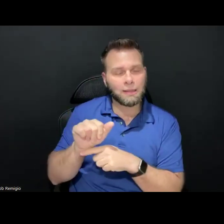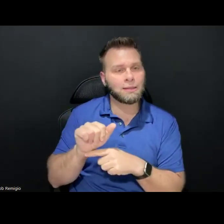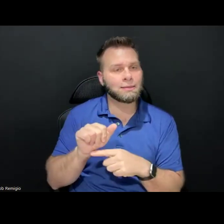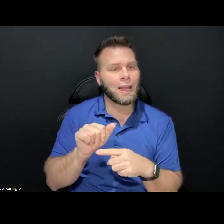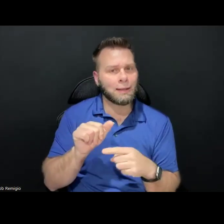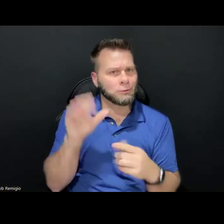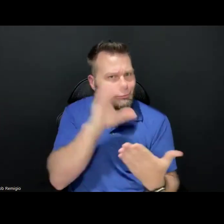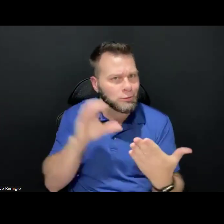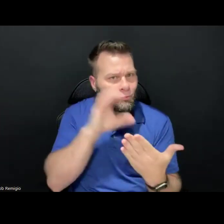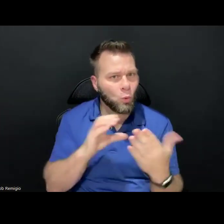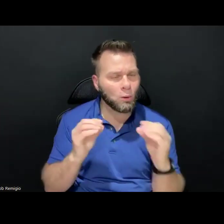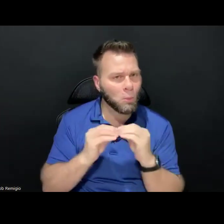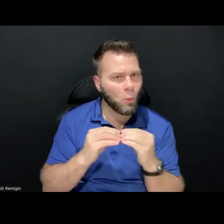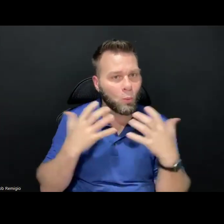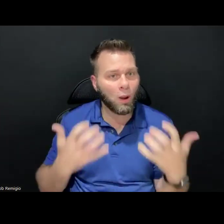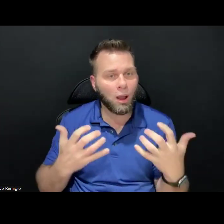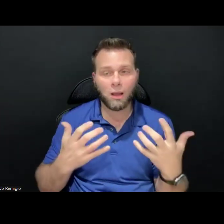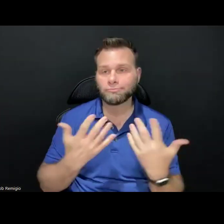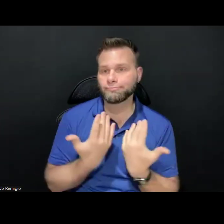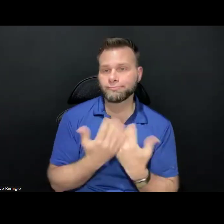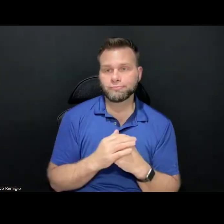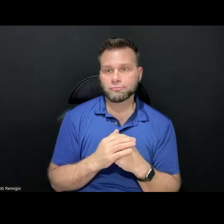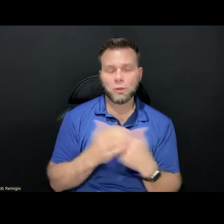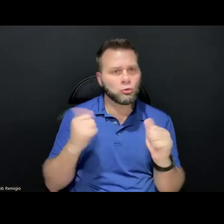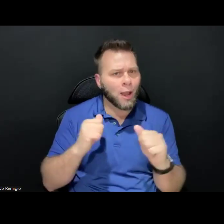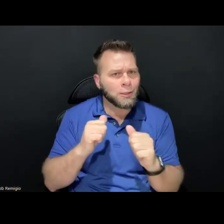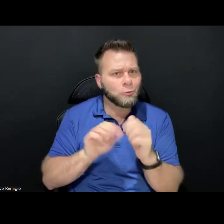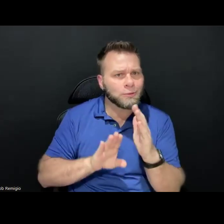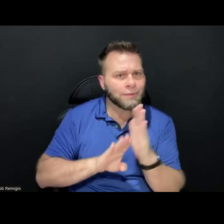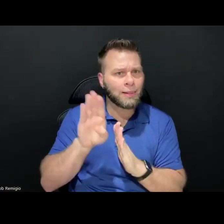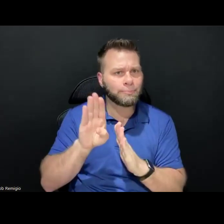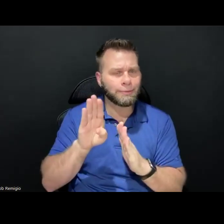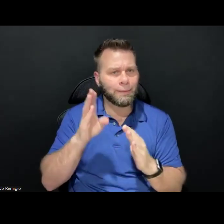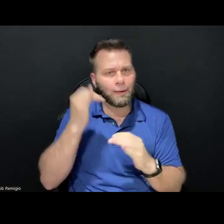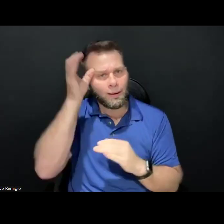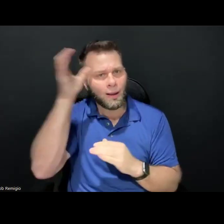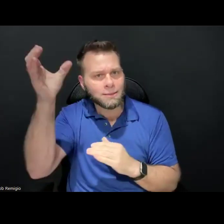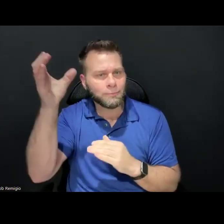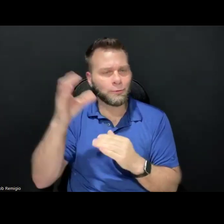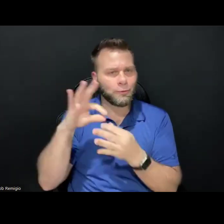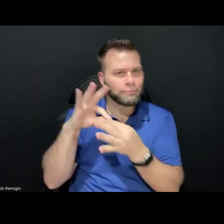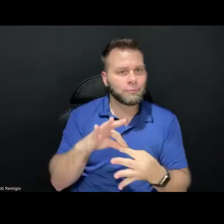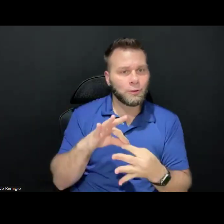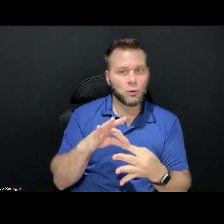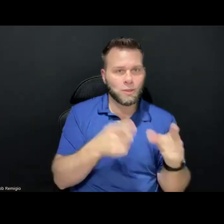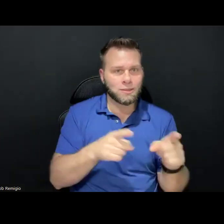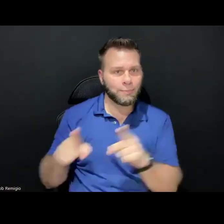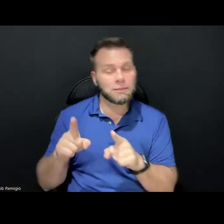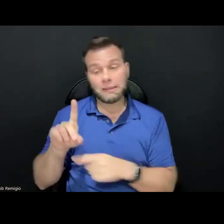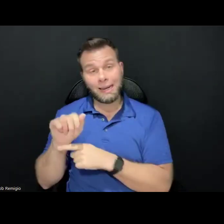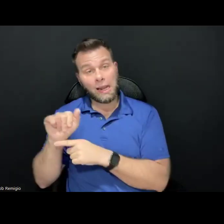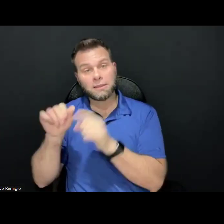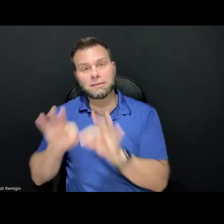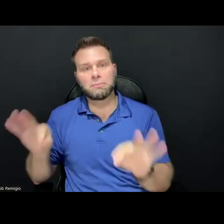looking for, that they're trying to kind of build a story or a narrative around. Again, we think of data as an important